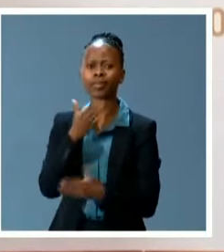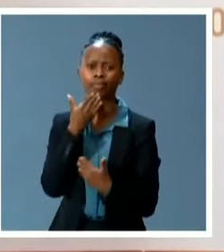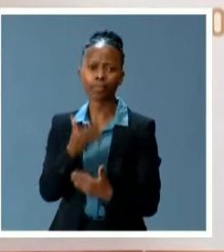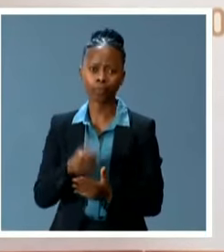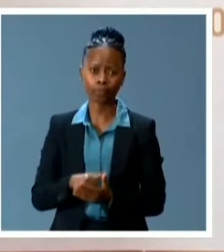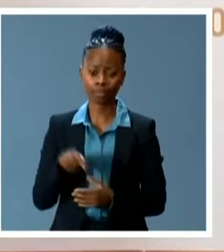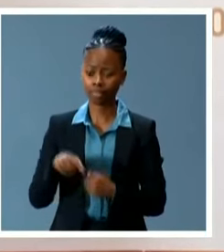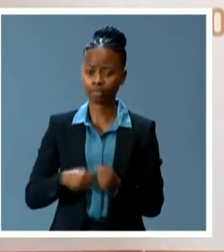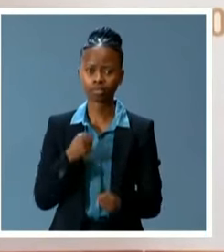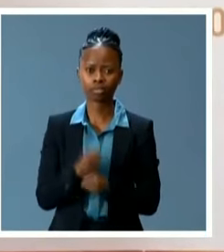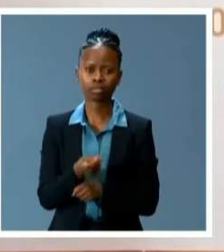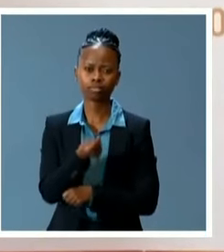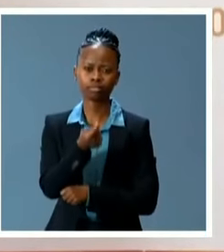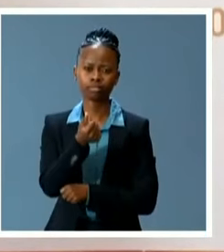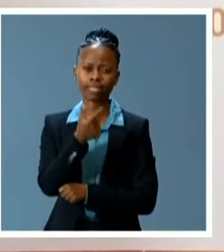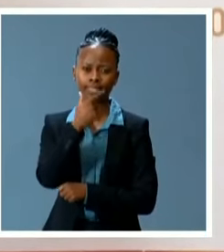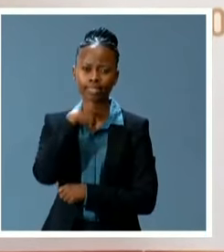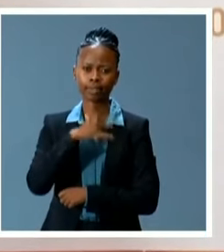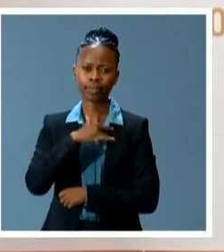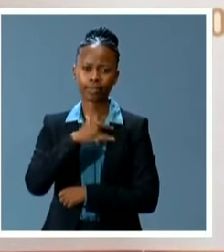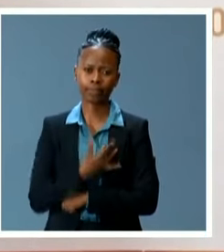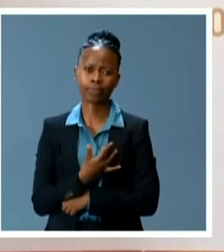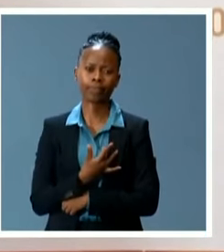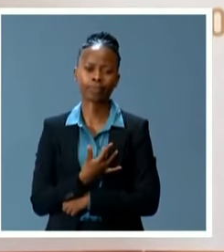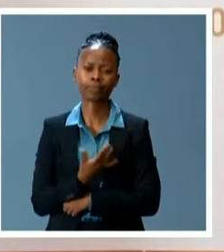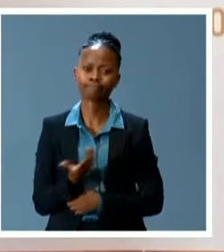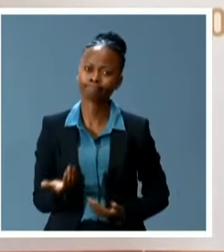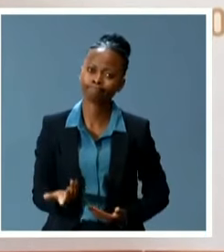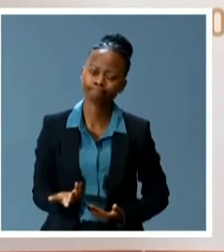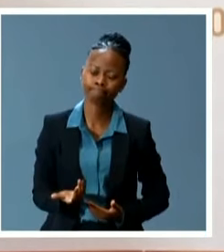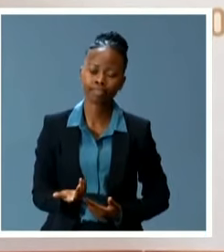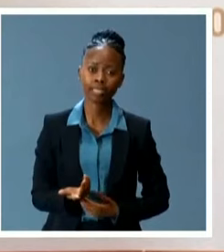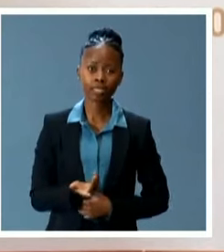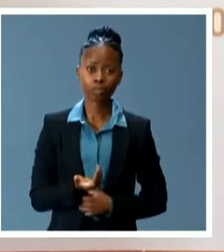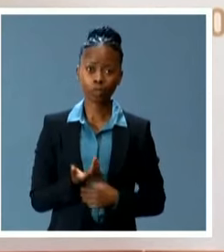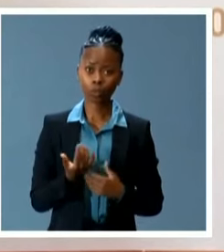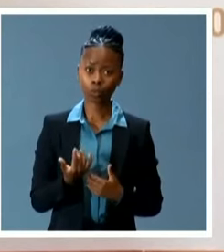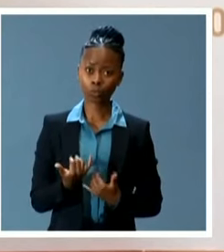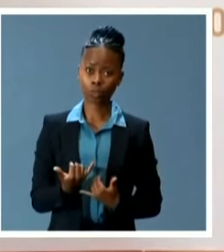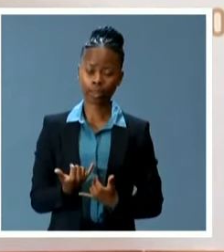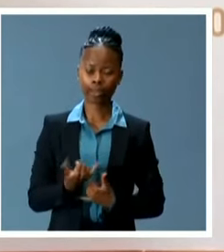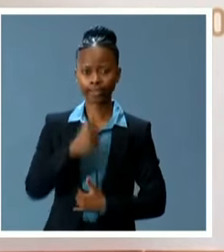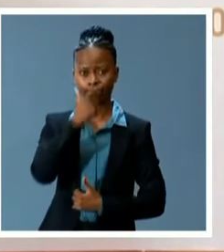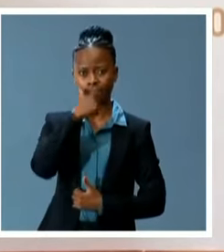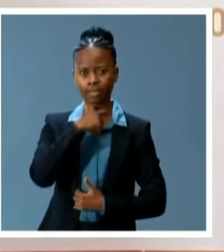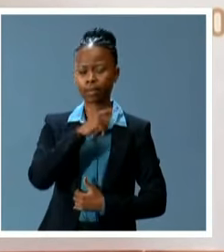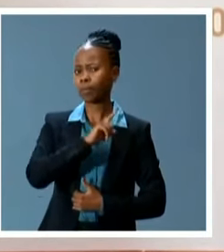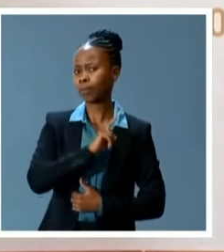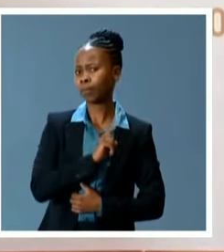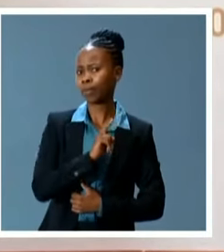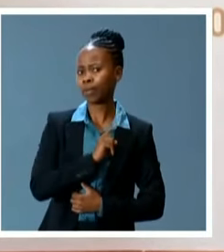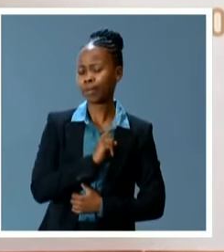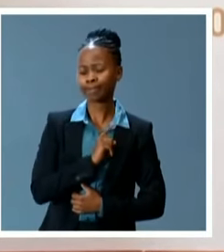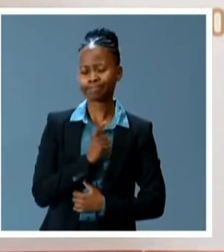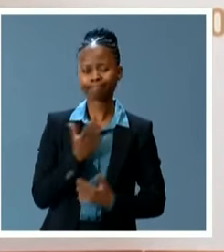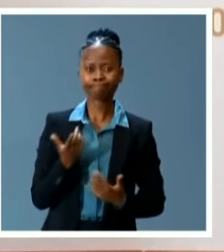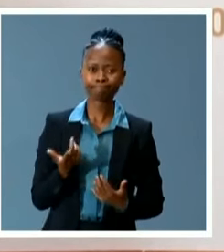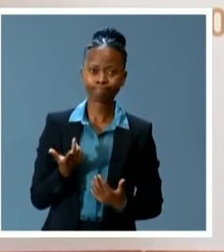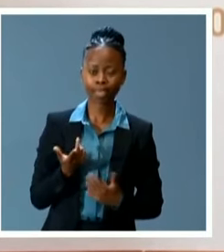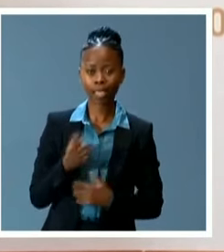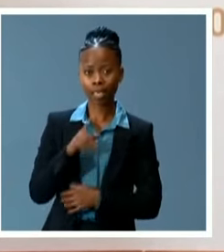with sadness. It is with profound sorrow that we received the sad news of the passing